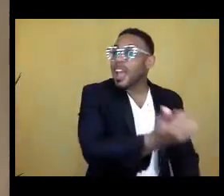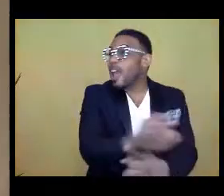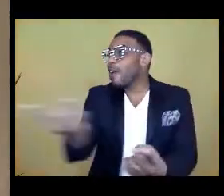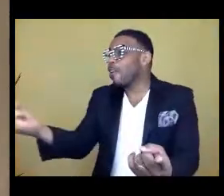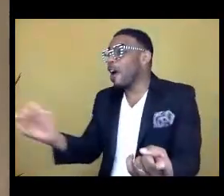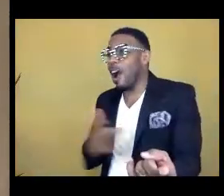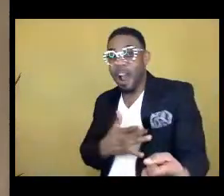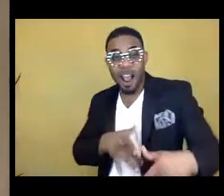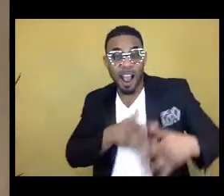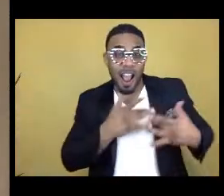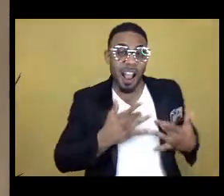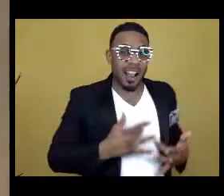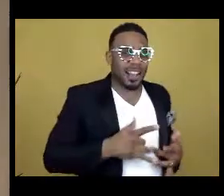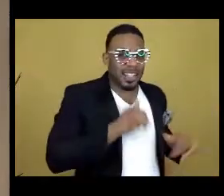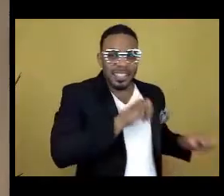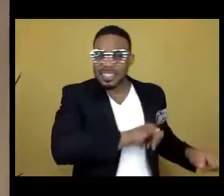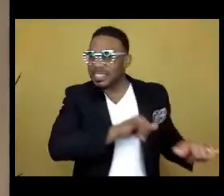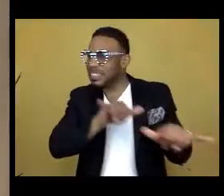Everyone's heart does